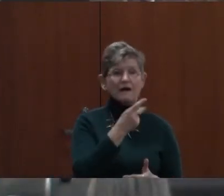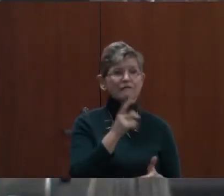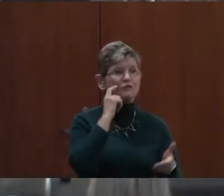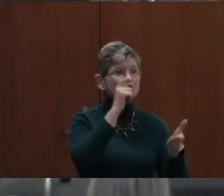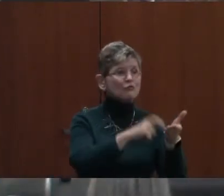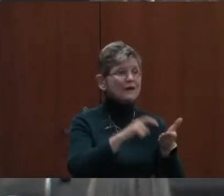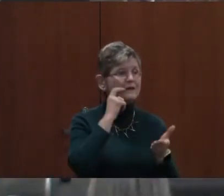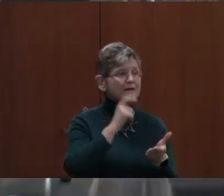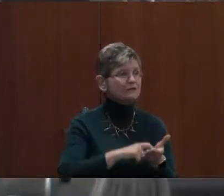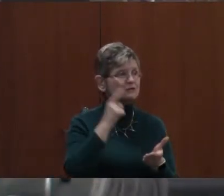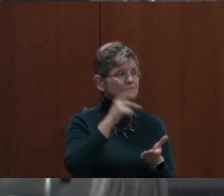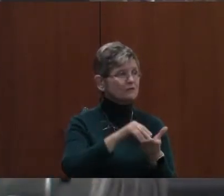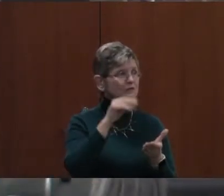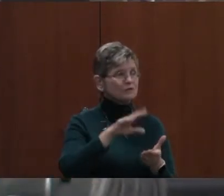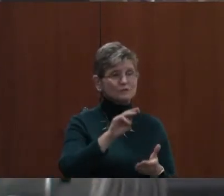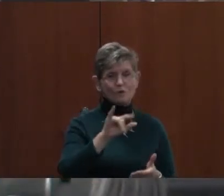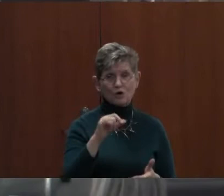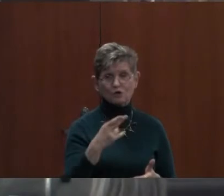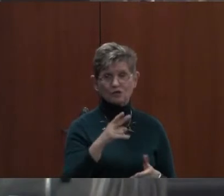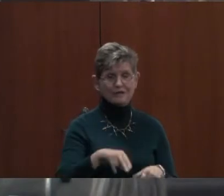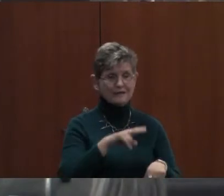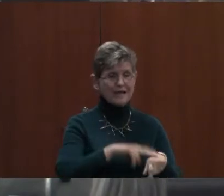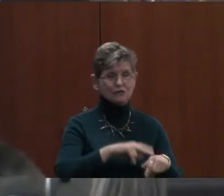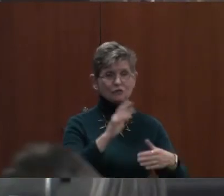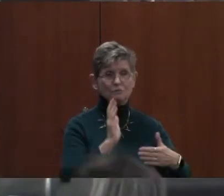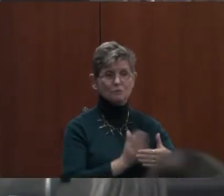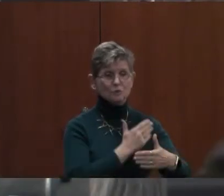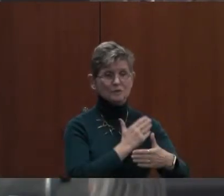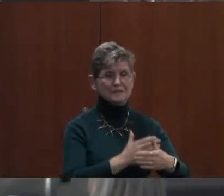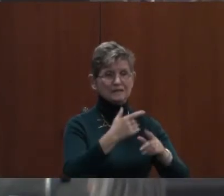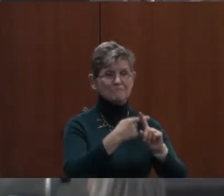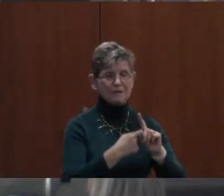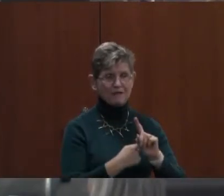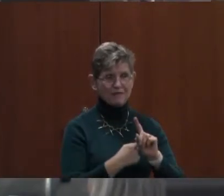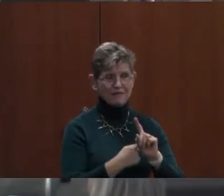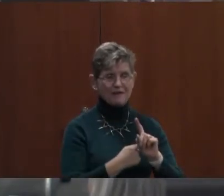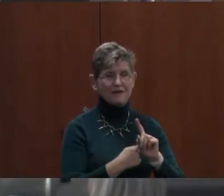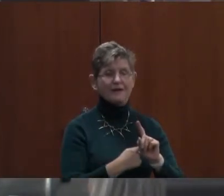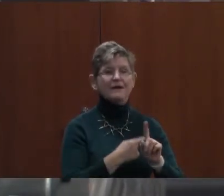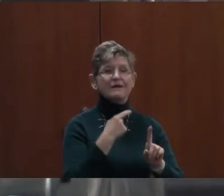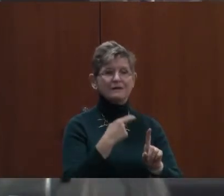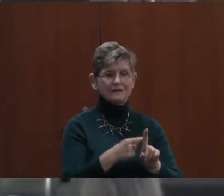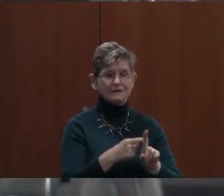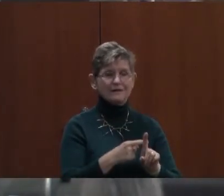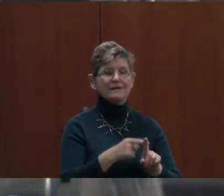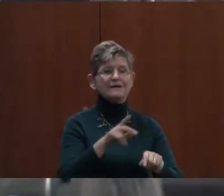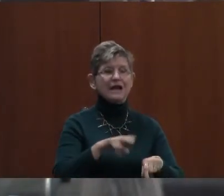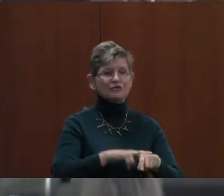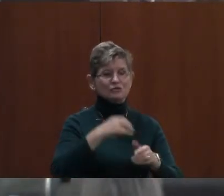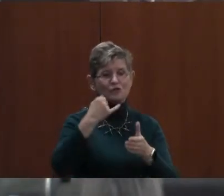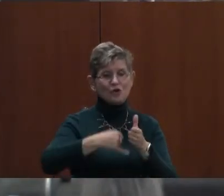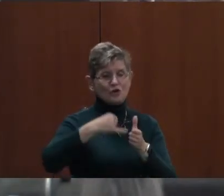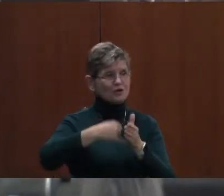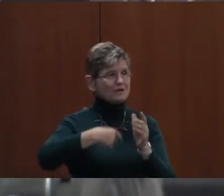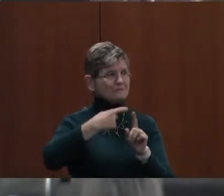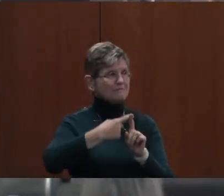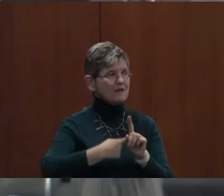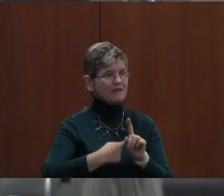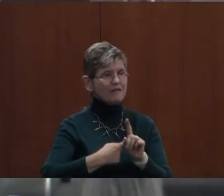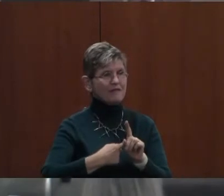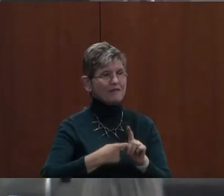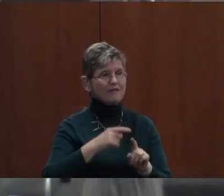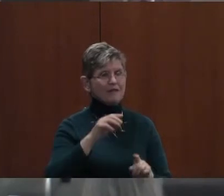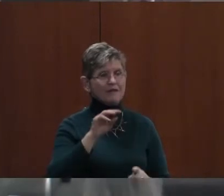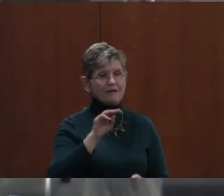here for students. March is National Music Month, as well as National Youth Art Month. And I'm going to call on Michael Sachs to